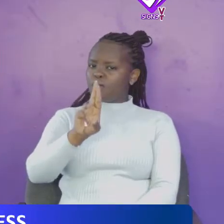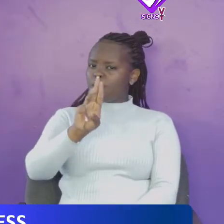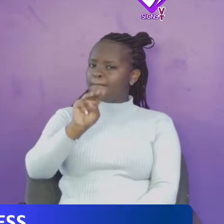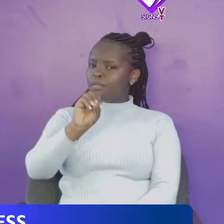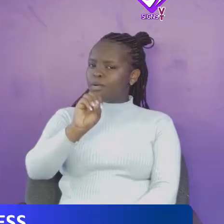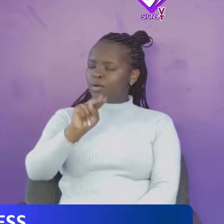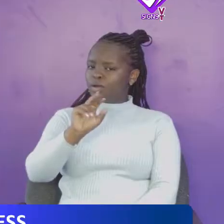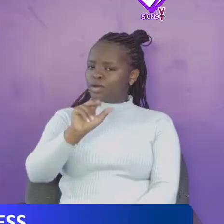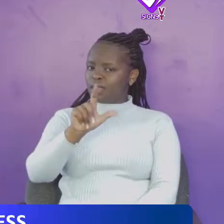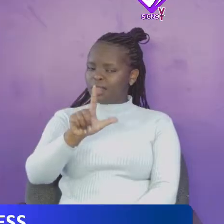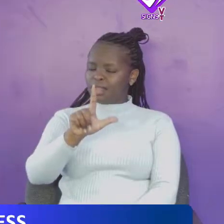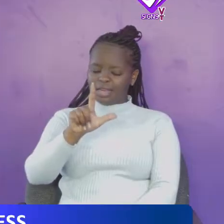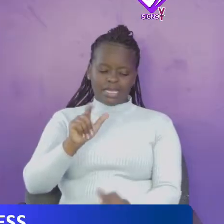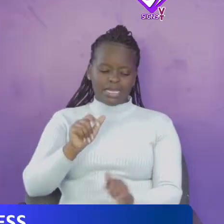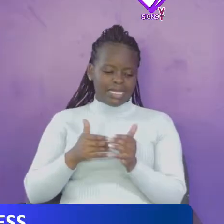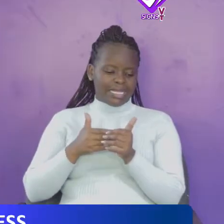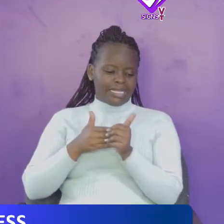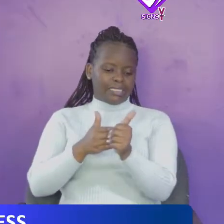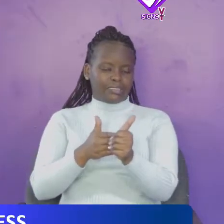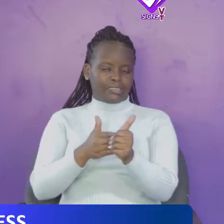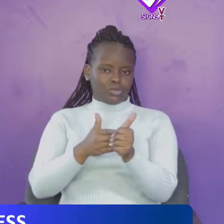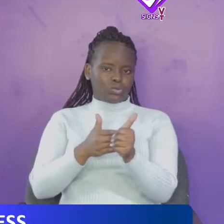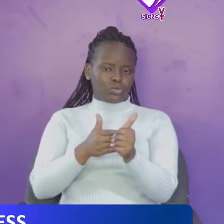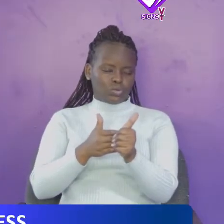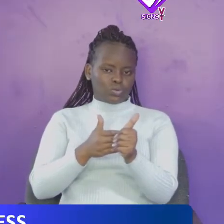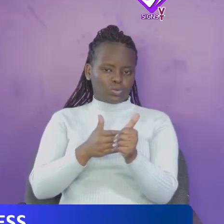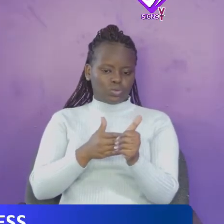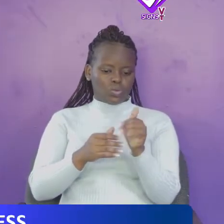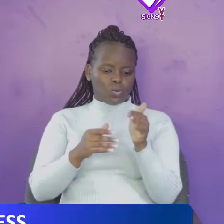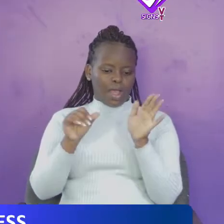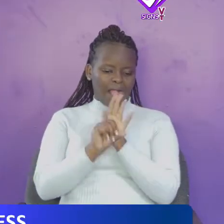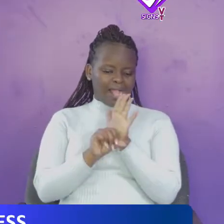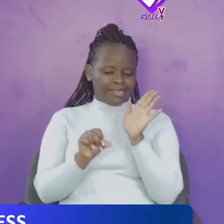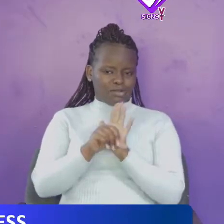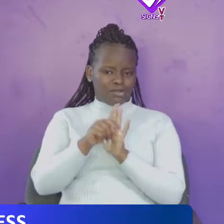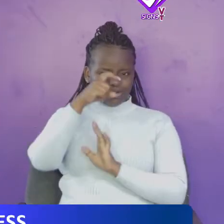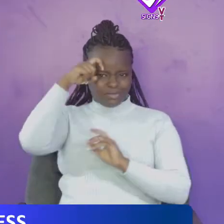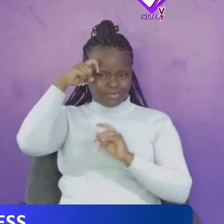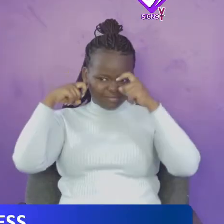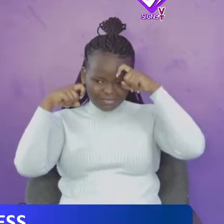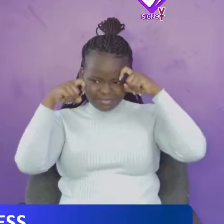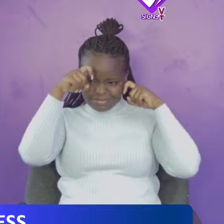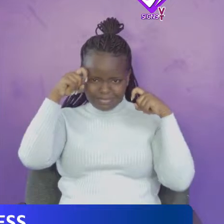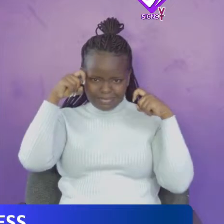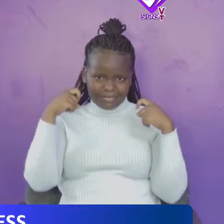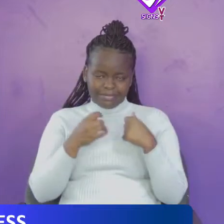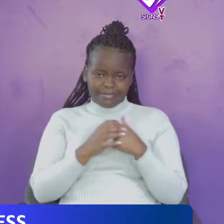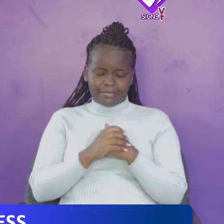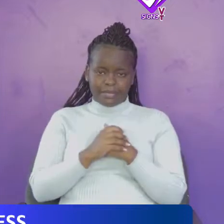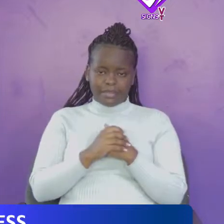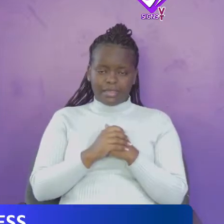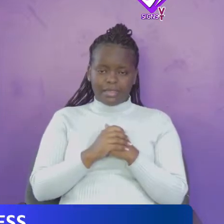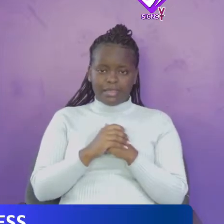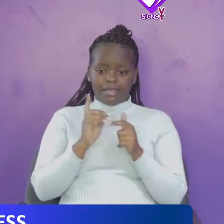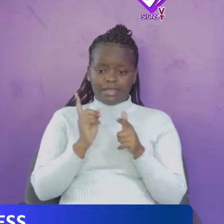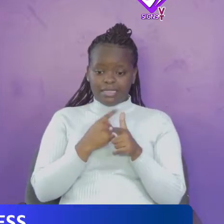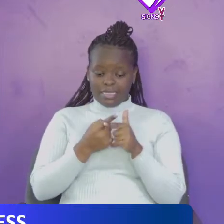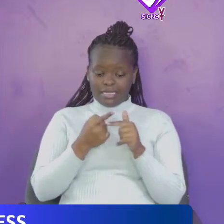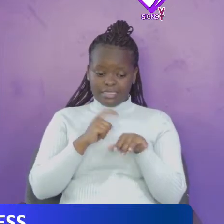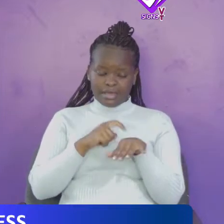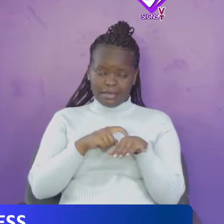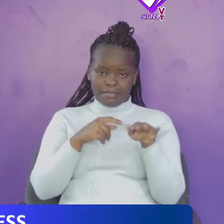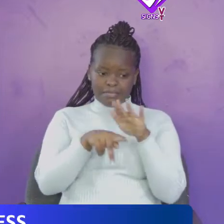to excessive sweating, Yeah. secondary part of it. The difference now between the two is that while primary